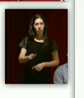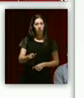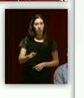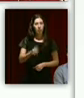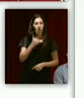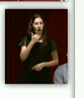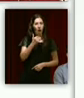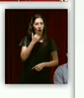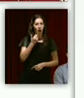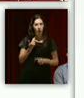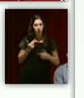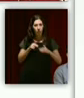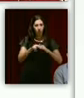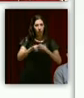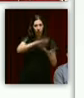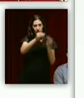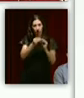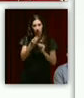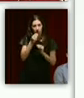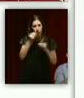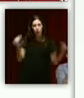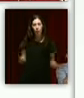person can use this